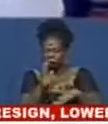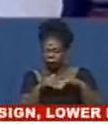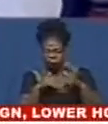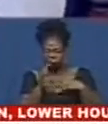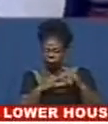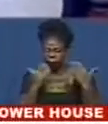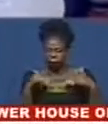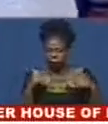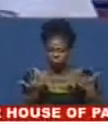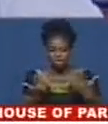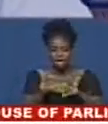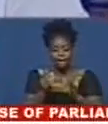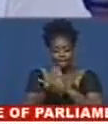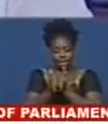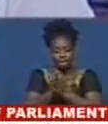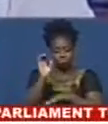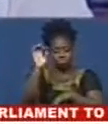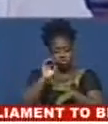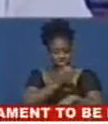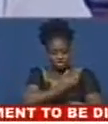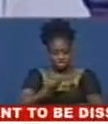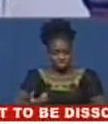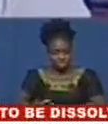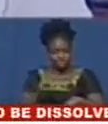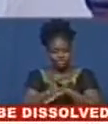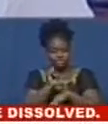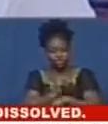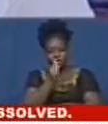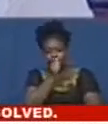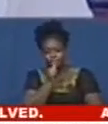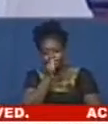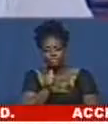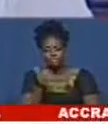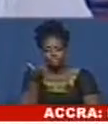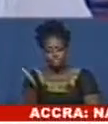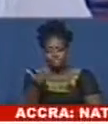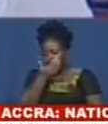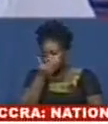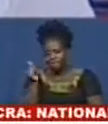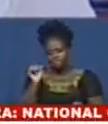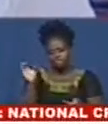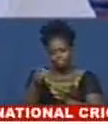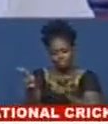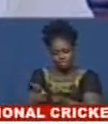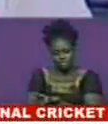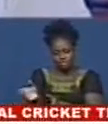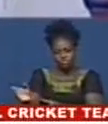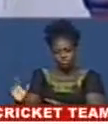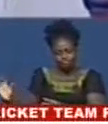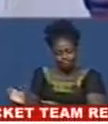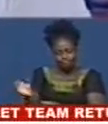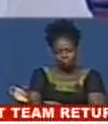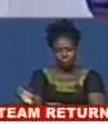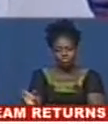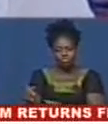I had become chief employer, that the private sector was best placed to create long-term